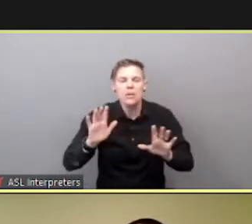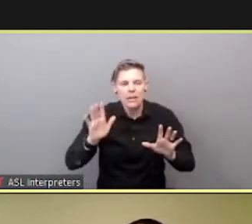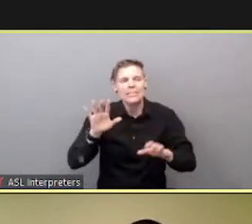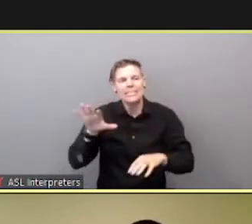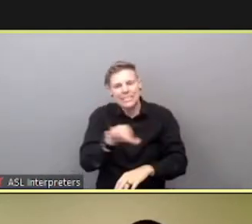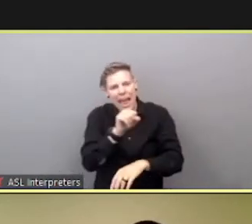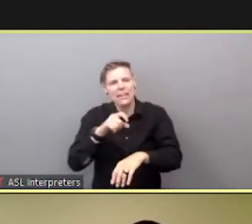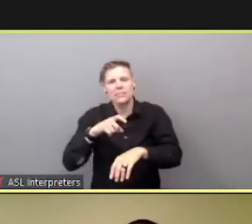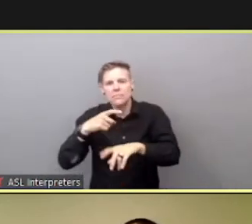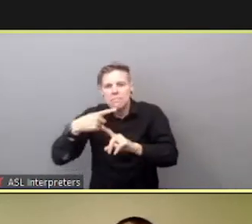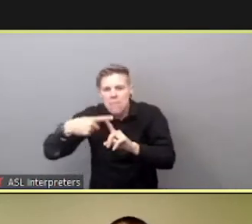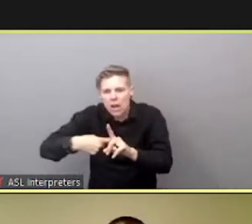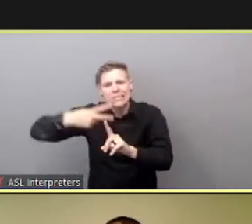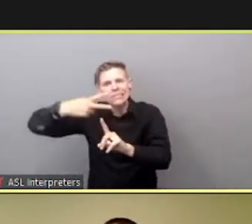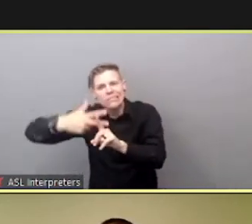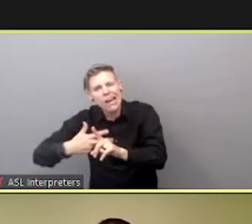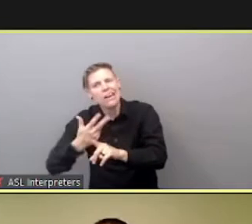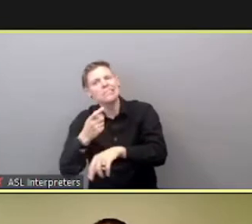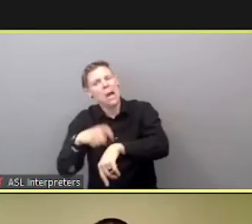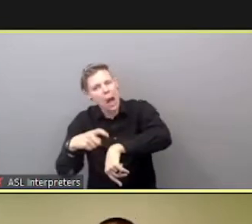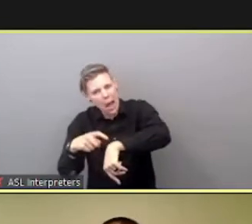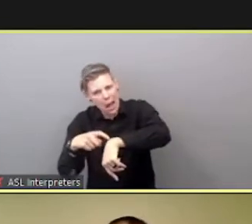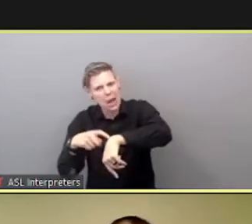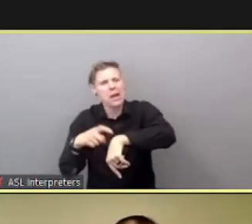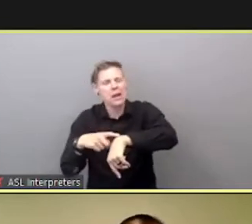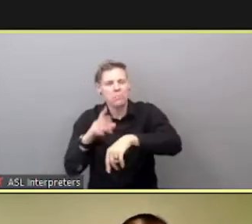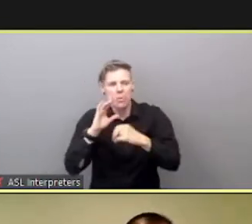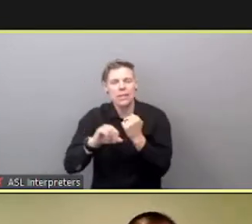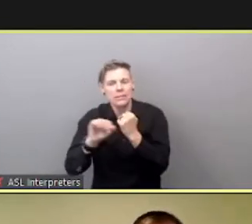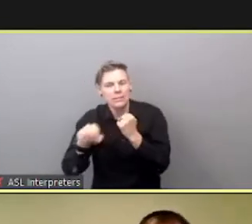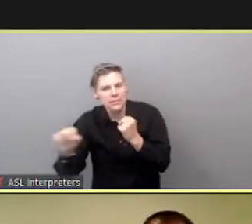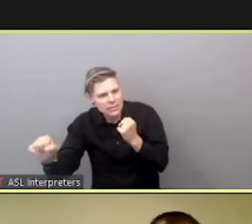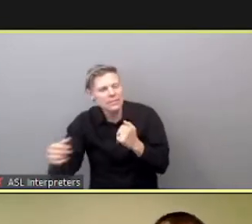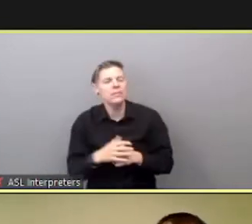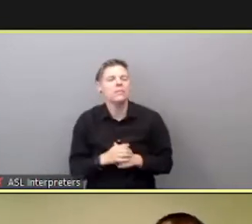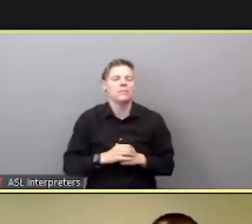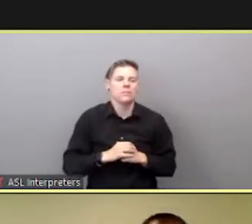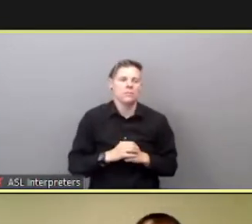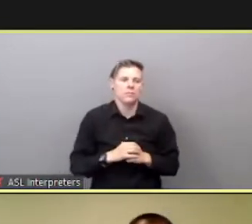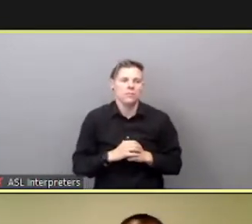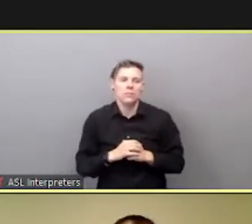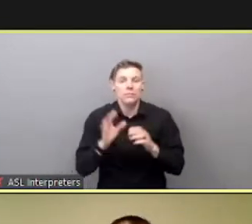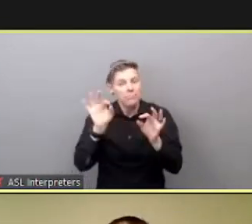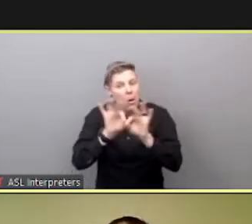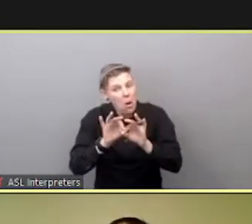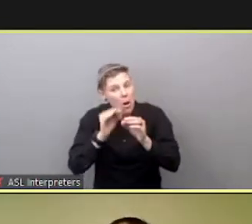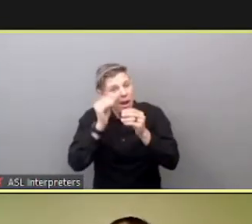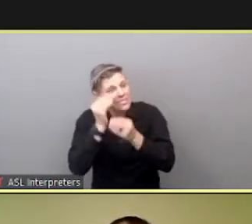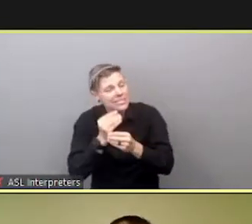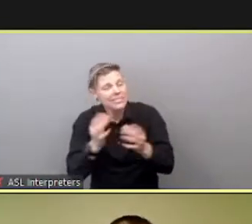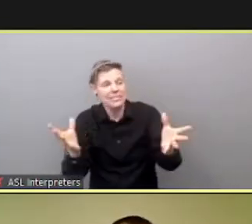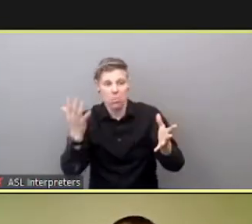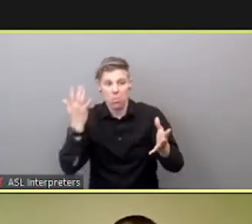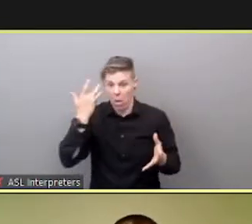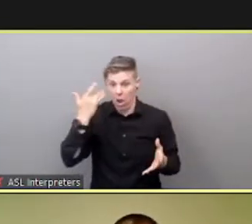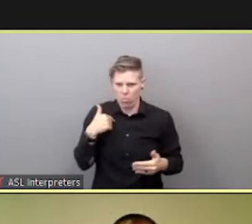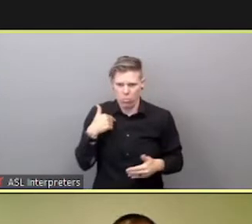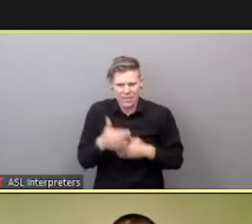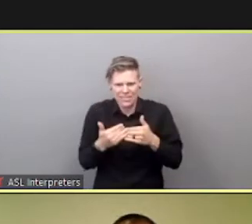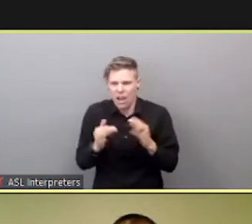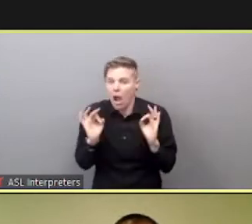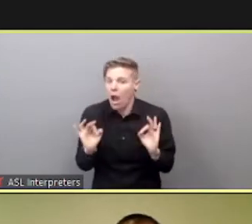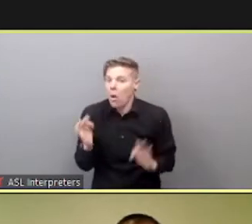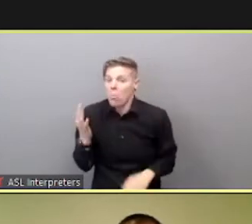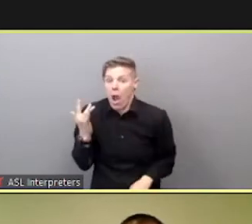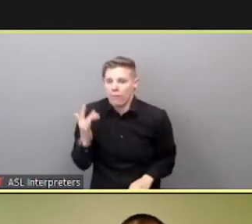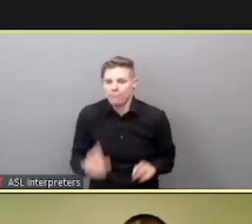note, of course, is this is in part due to our governor's leadership in ensuring that our economic recovery is calculated, and